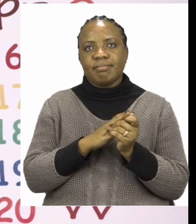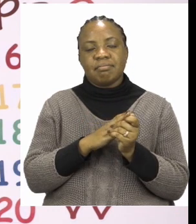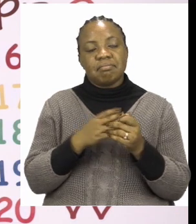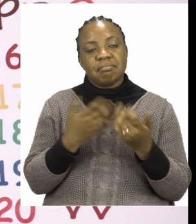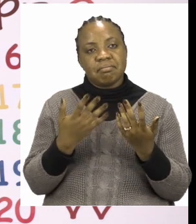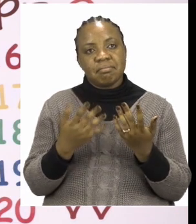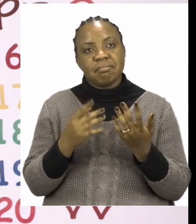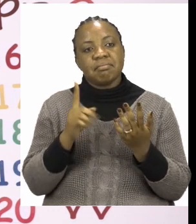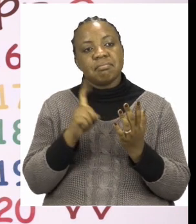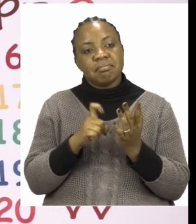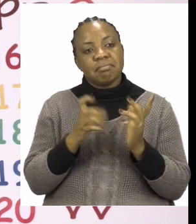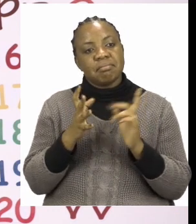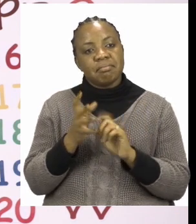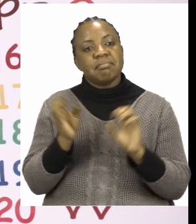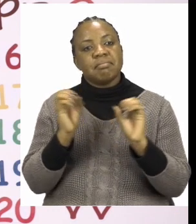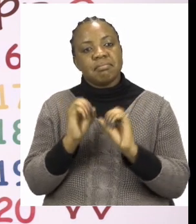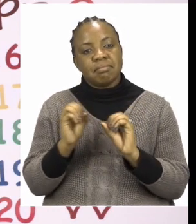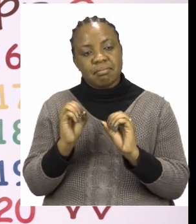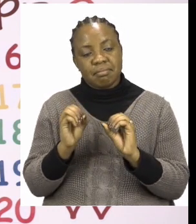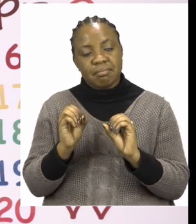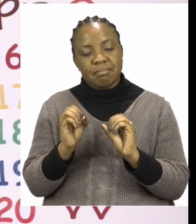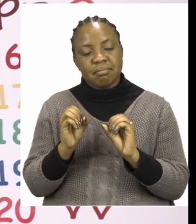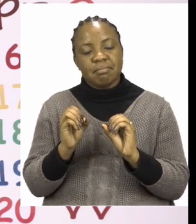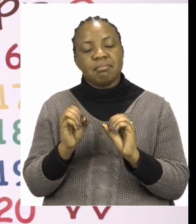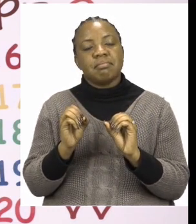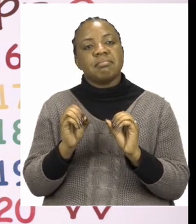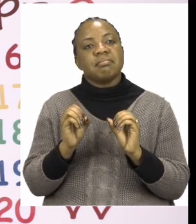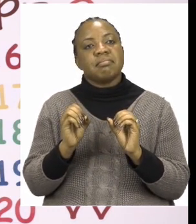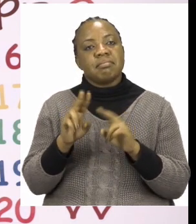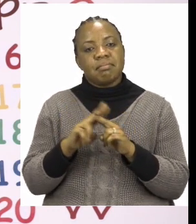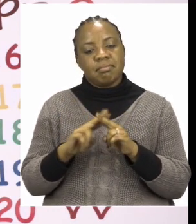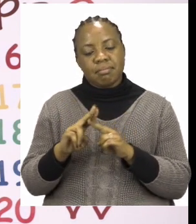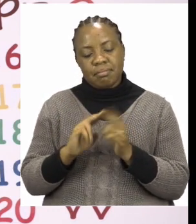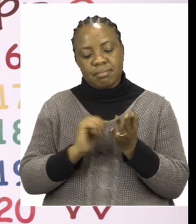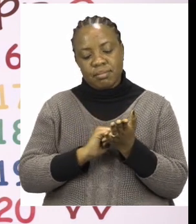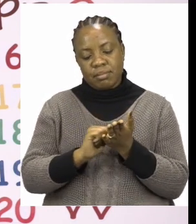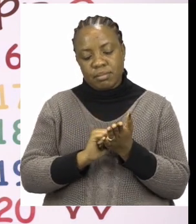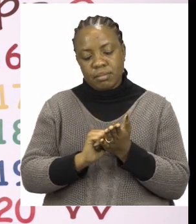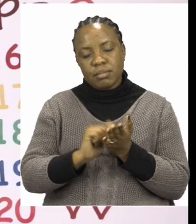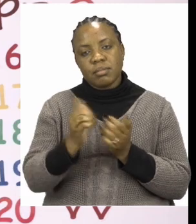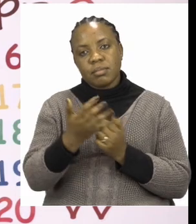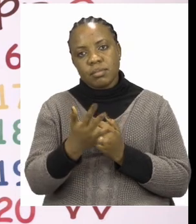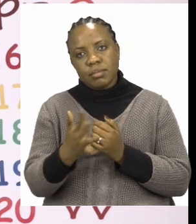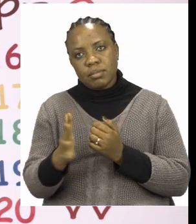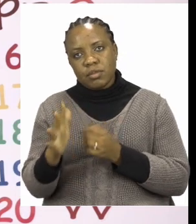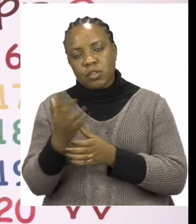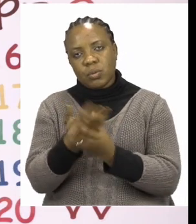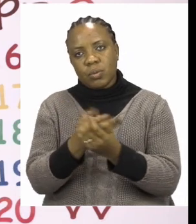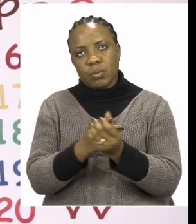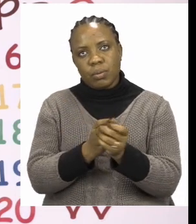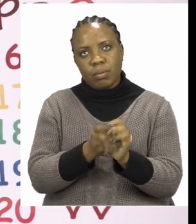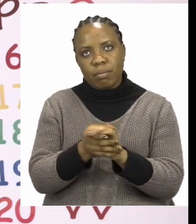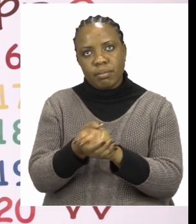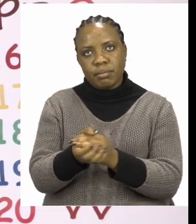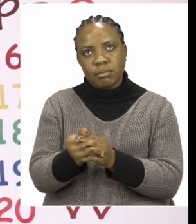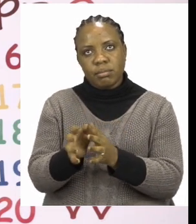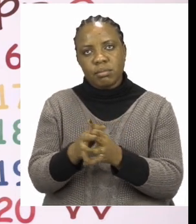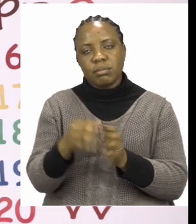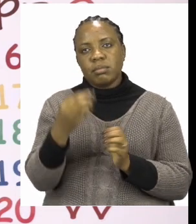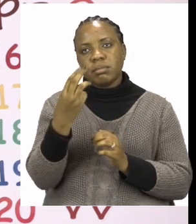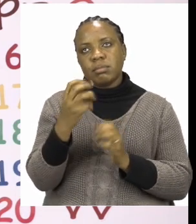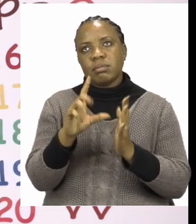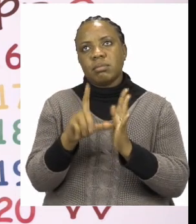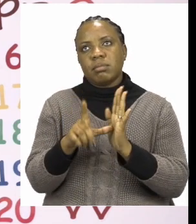soap and water if you do not have sanitizer. Just make sure that you wash your hands for 30